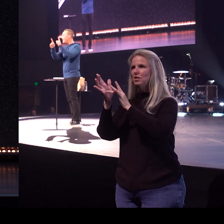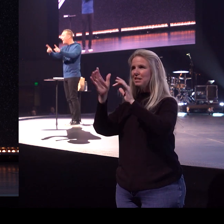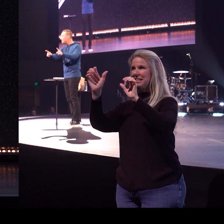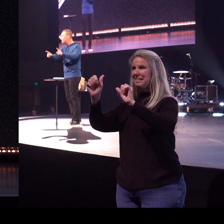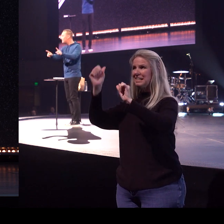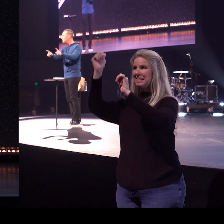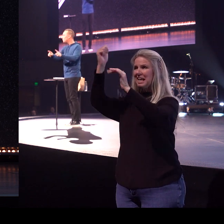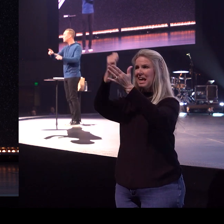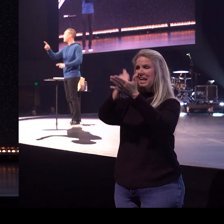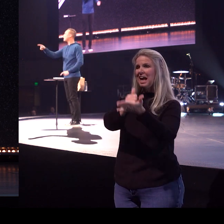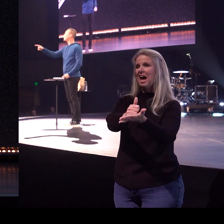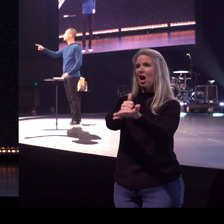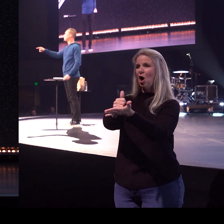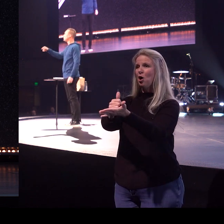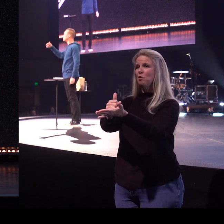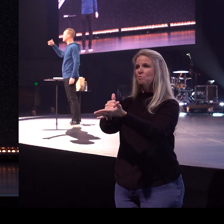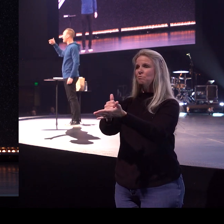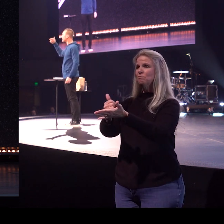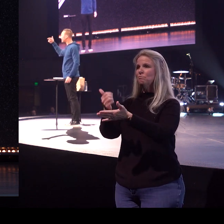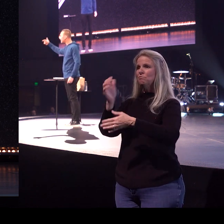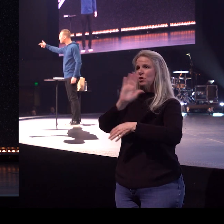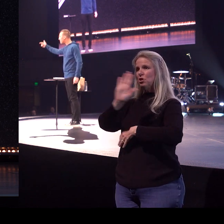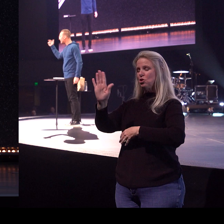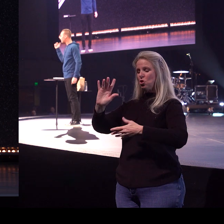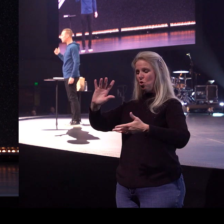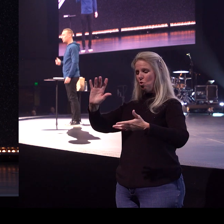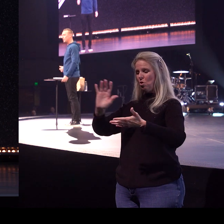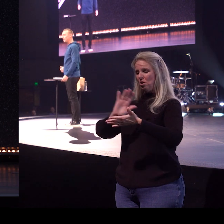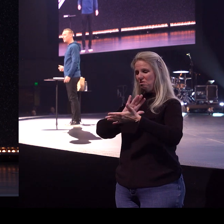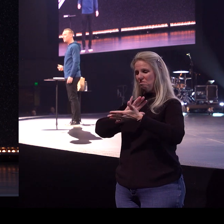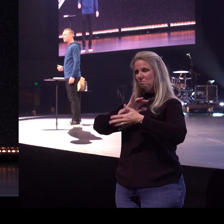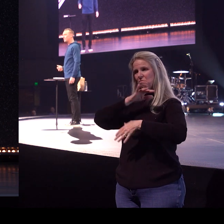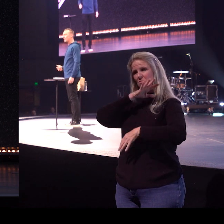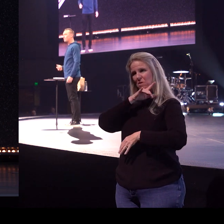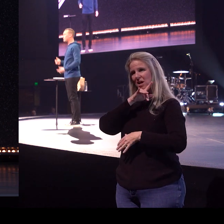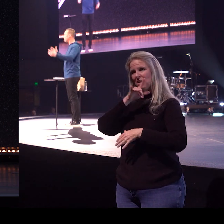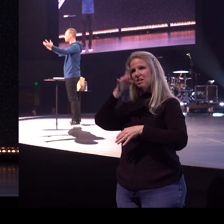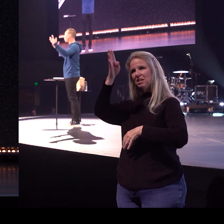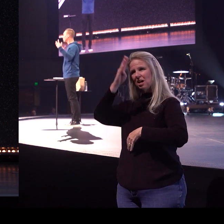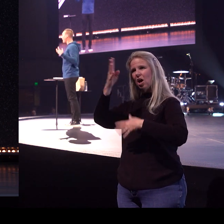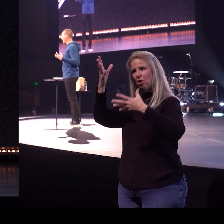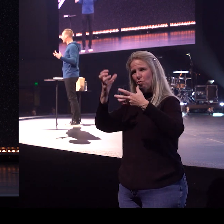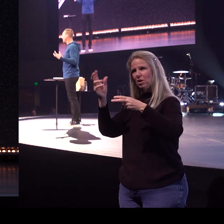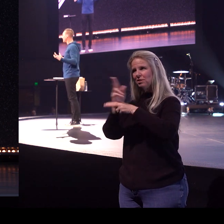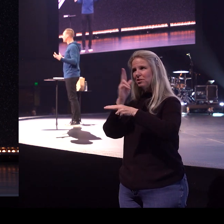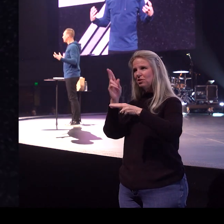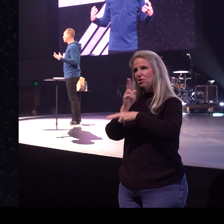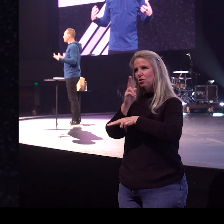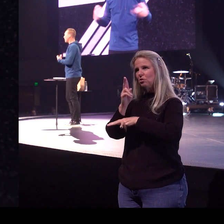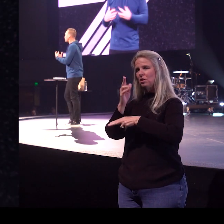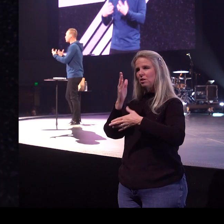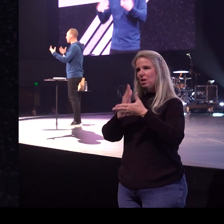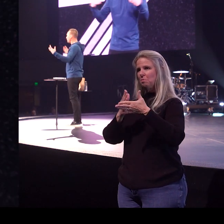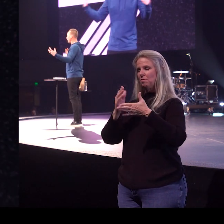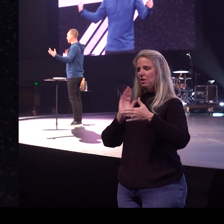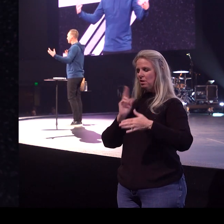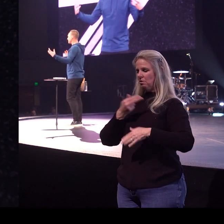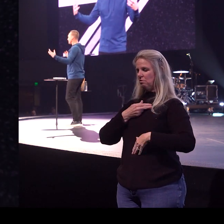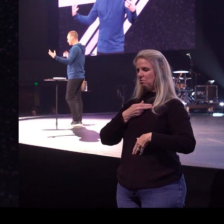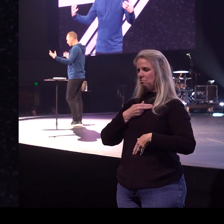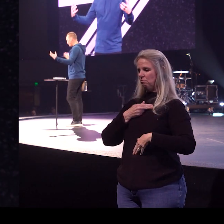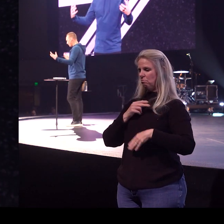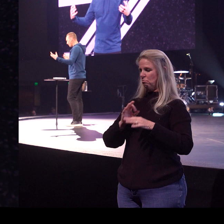Your mess, God wants to use as his message. But some of us hold back. We're not